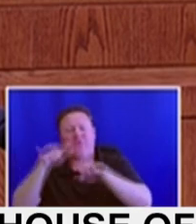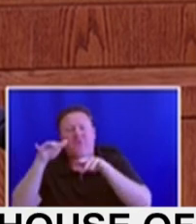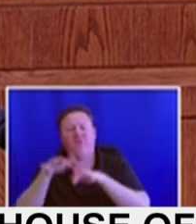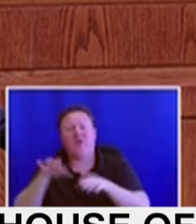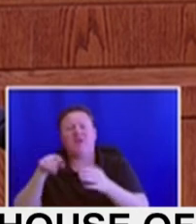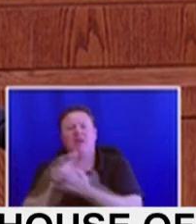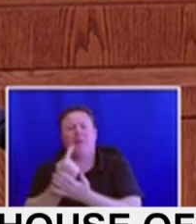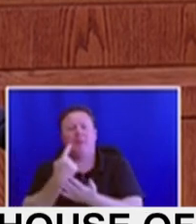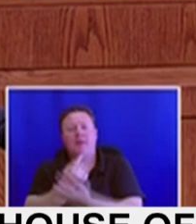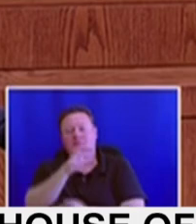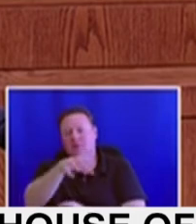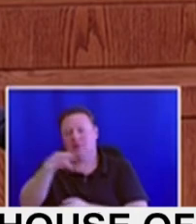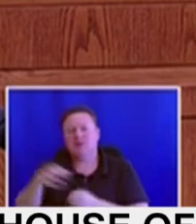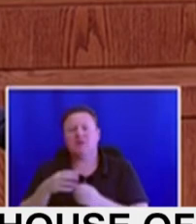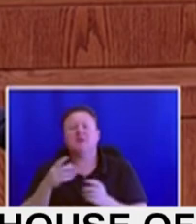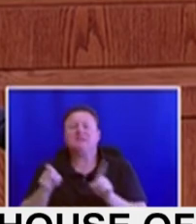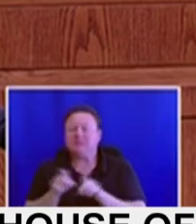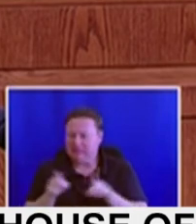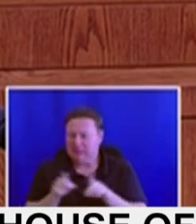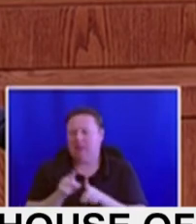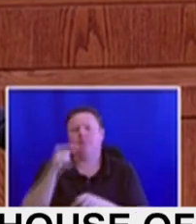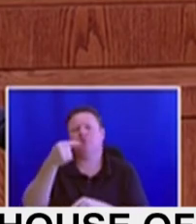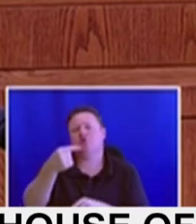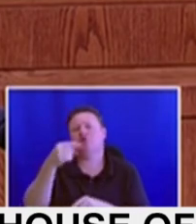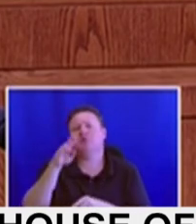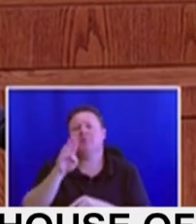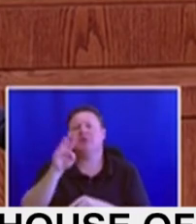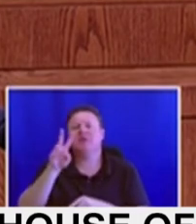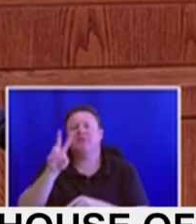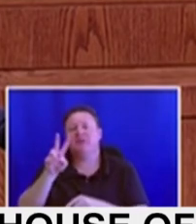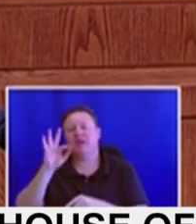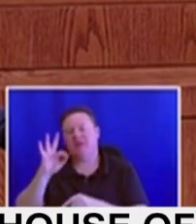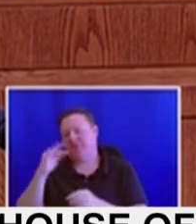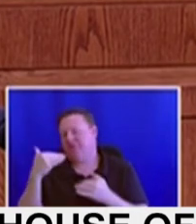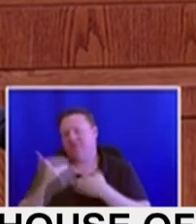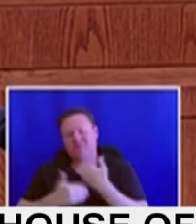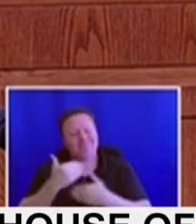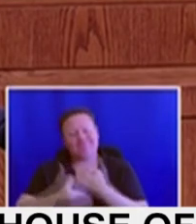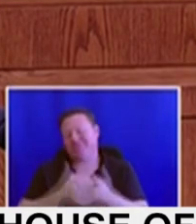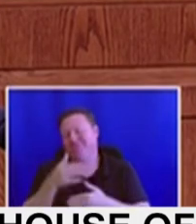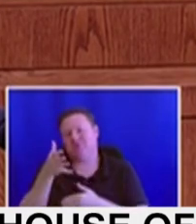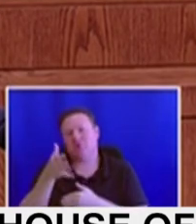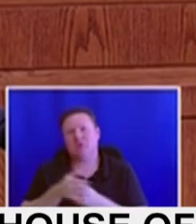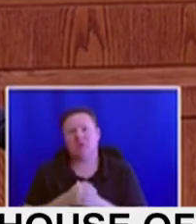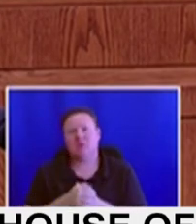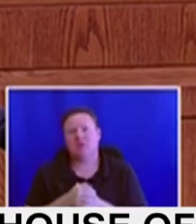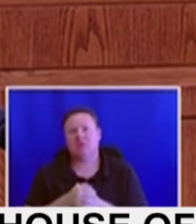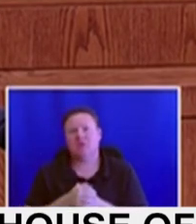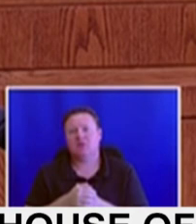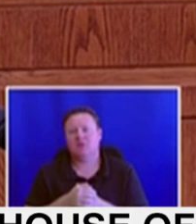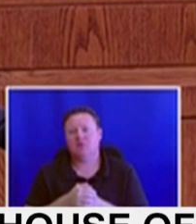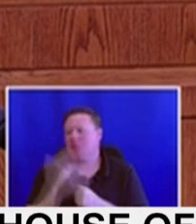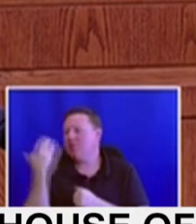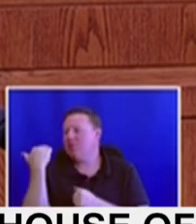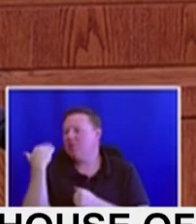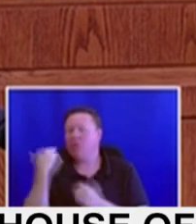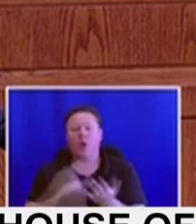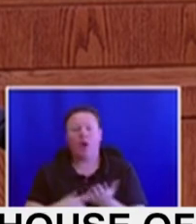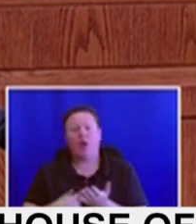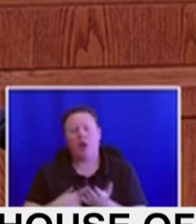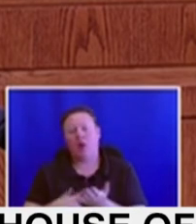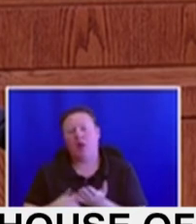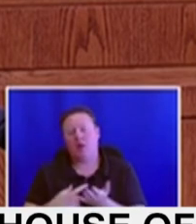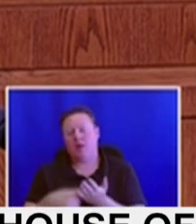and the scourge of gender-based violence and femicide. Earlier we were talking with Minister